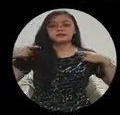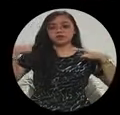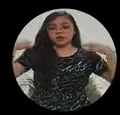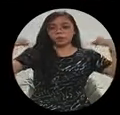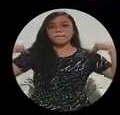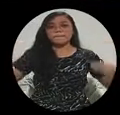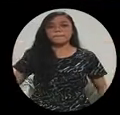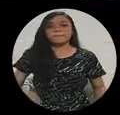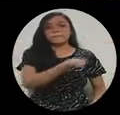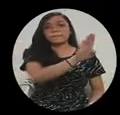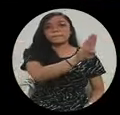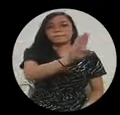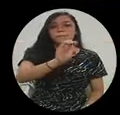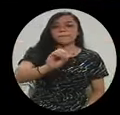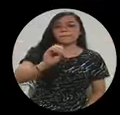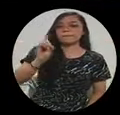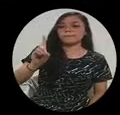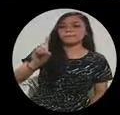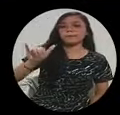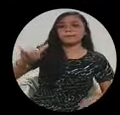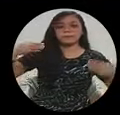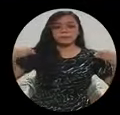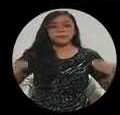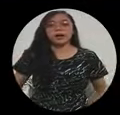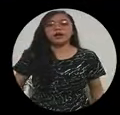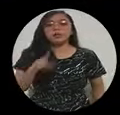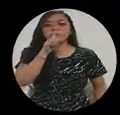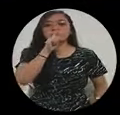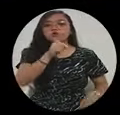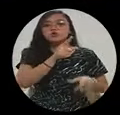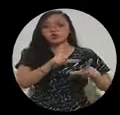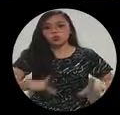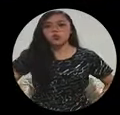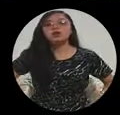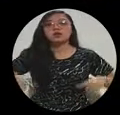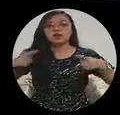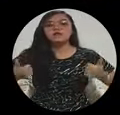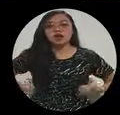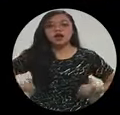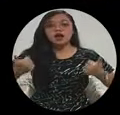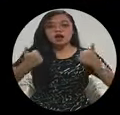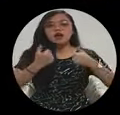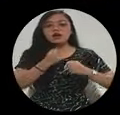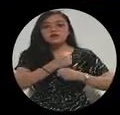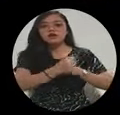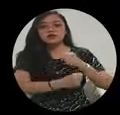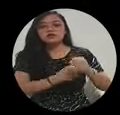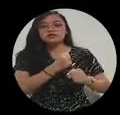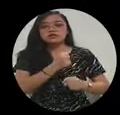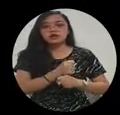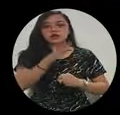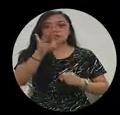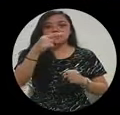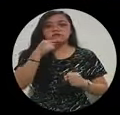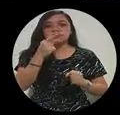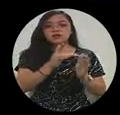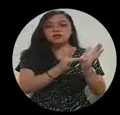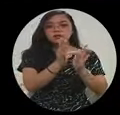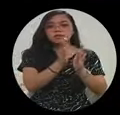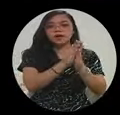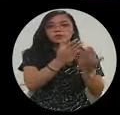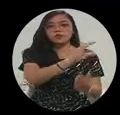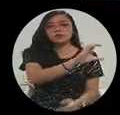bodies a living sacrifice. Now, I want you to underline the word present, and at the margin of the Bible, you